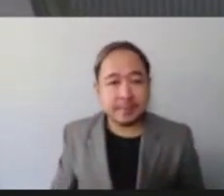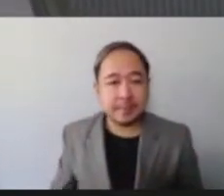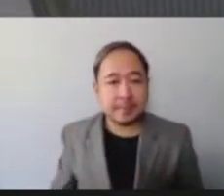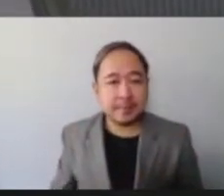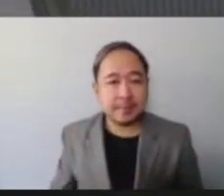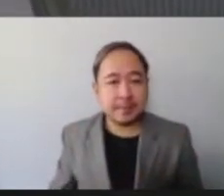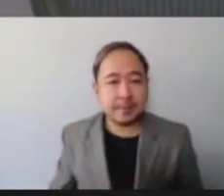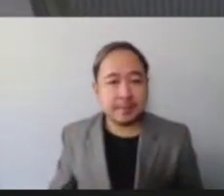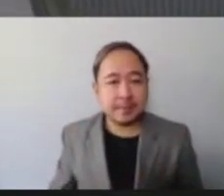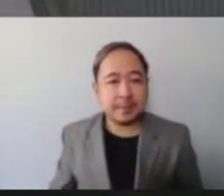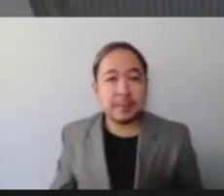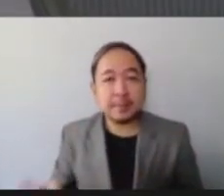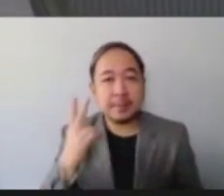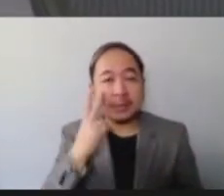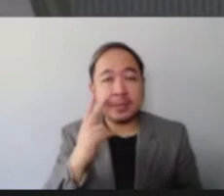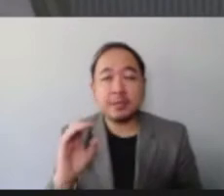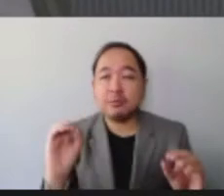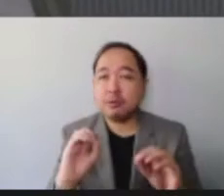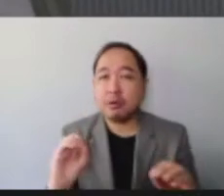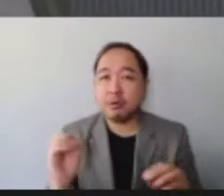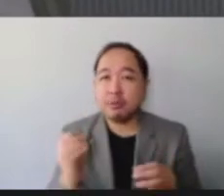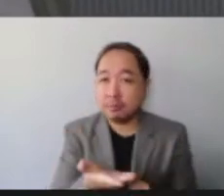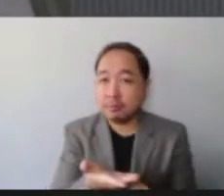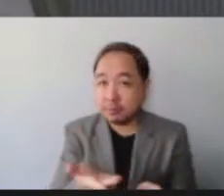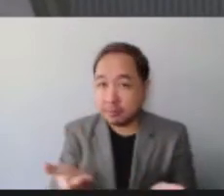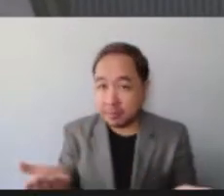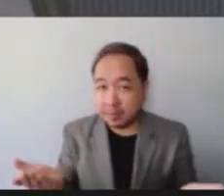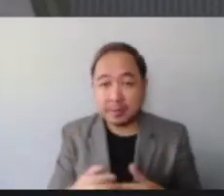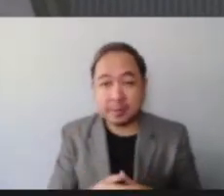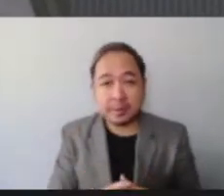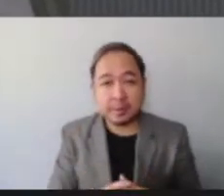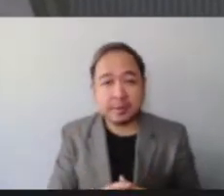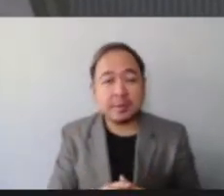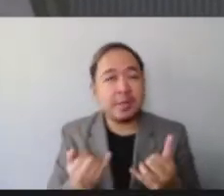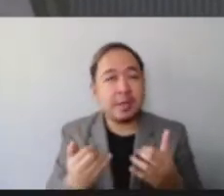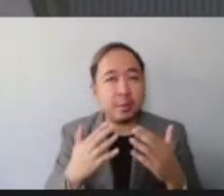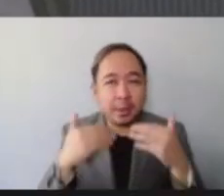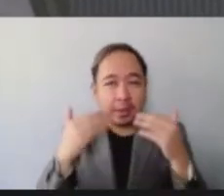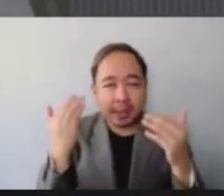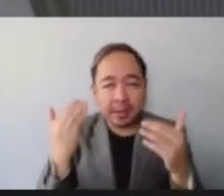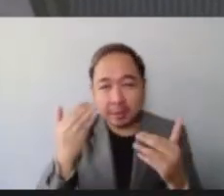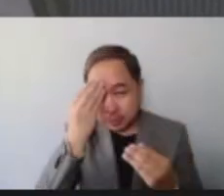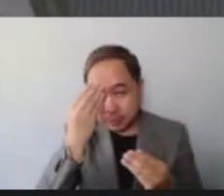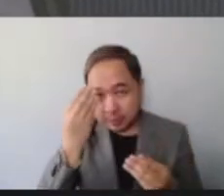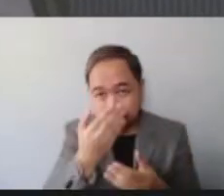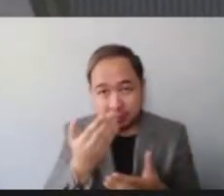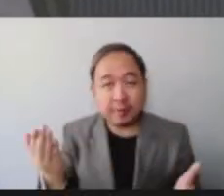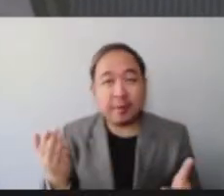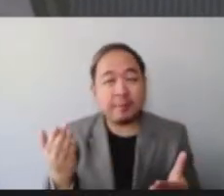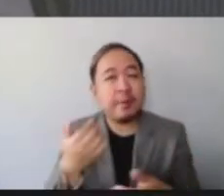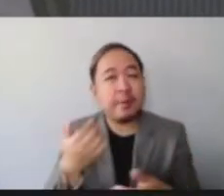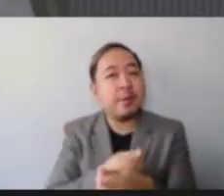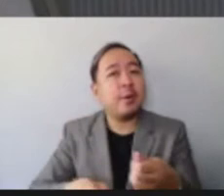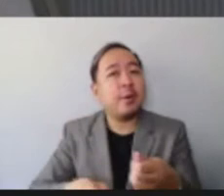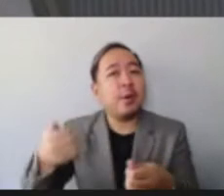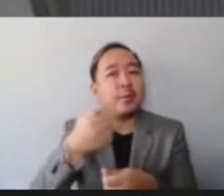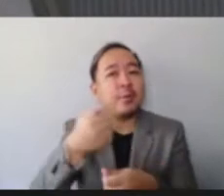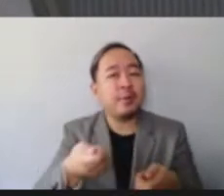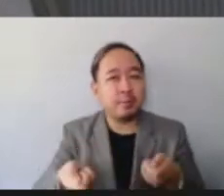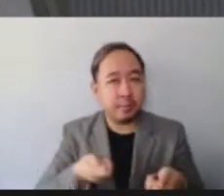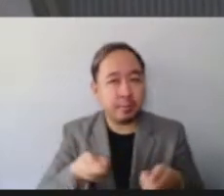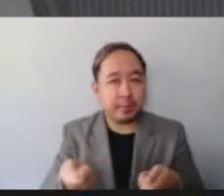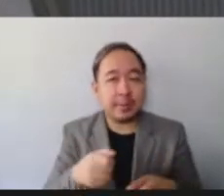I see none I hear none and I does have the pleasure to formally announce the Bureau of senior official segment